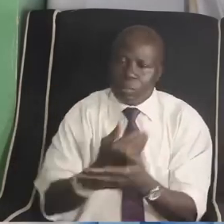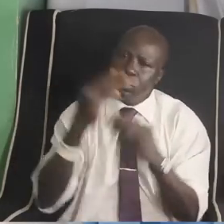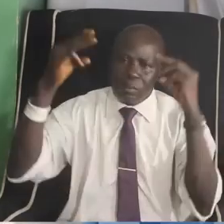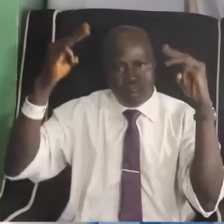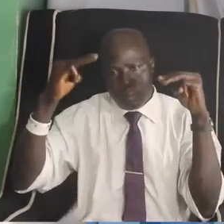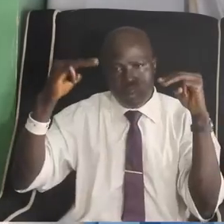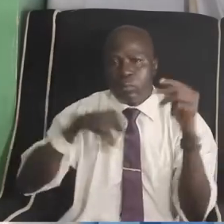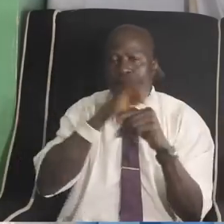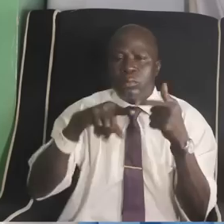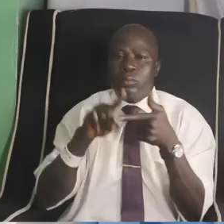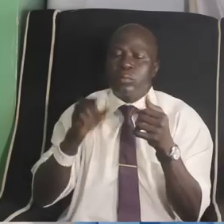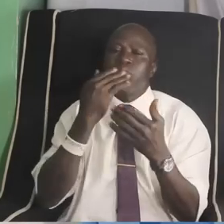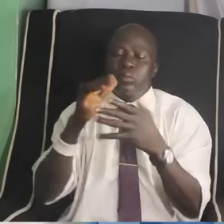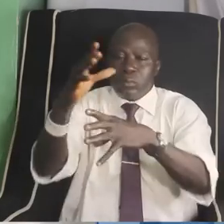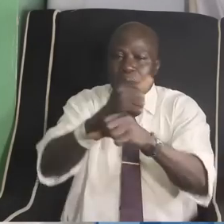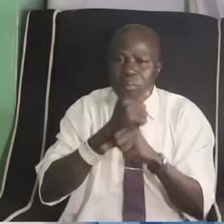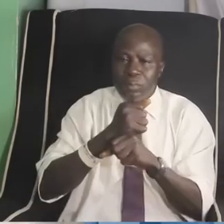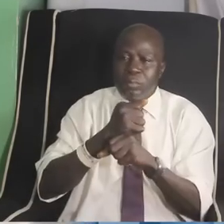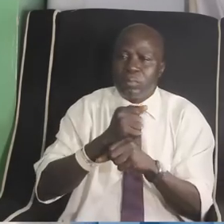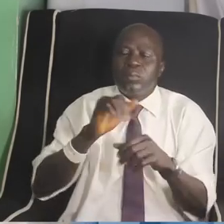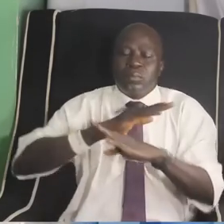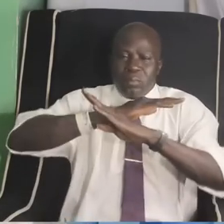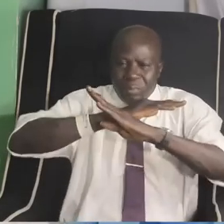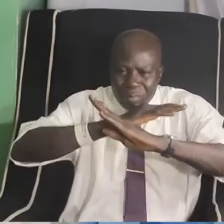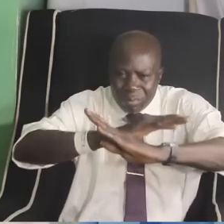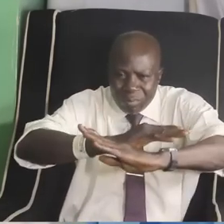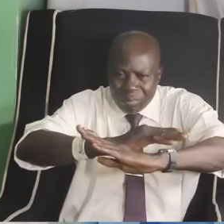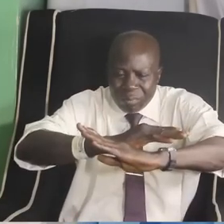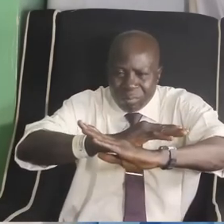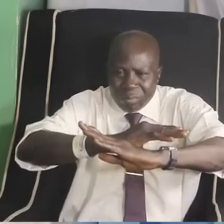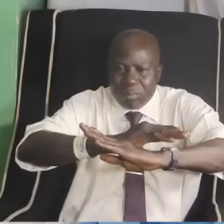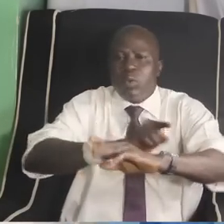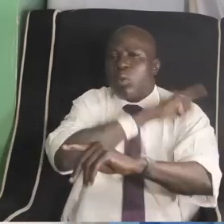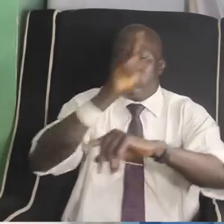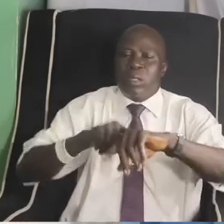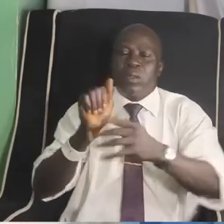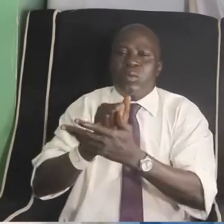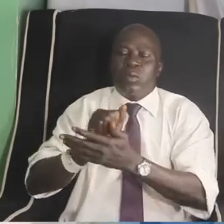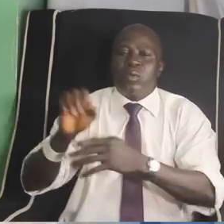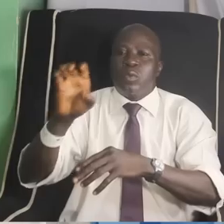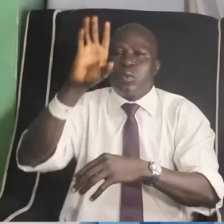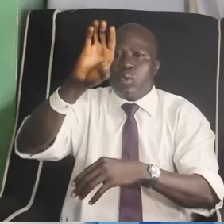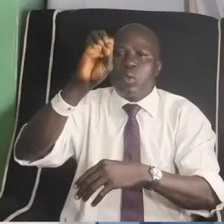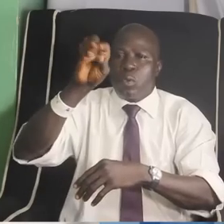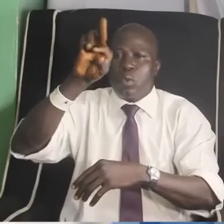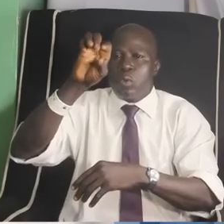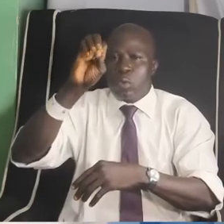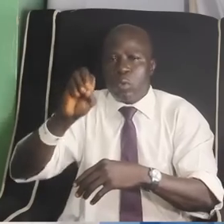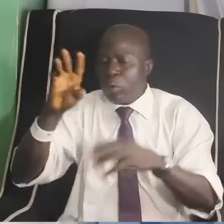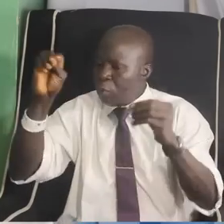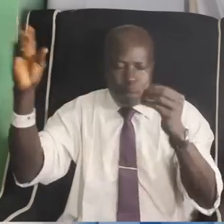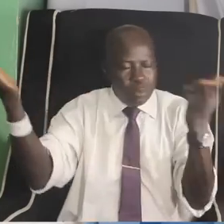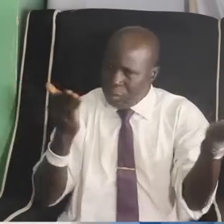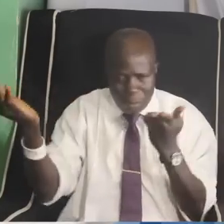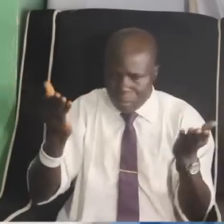morning program oba this stage kan it got to a stage oba di it was blocked niba confinate during the COVID-19 there was no service